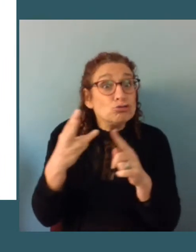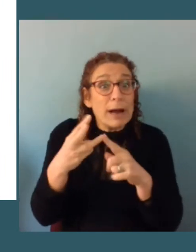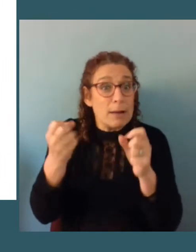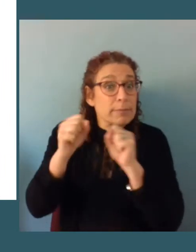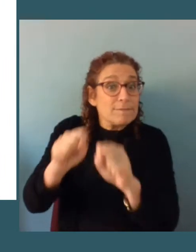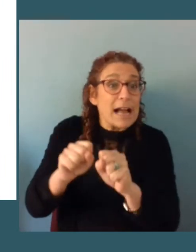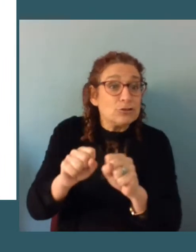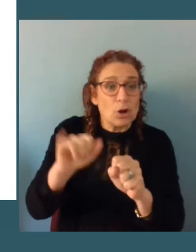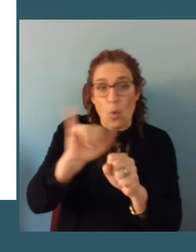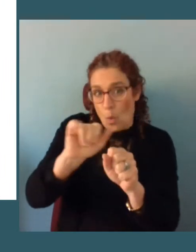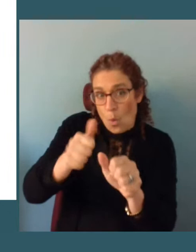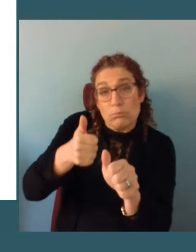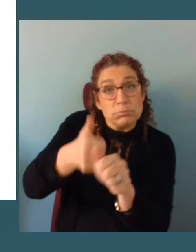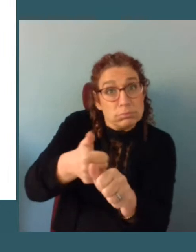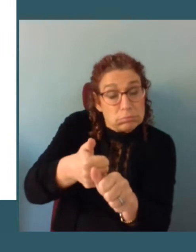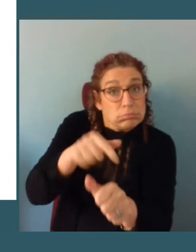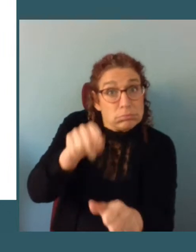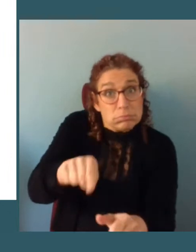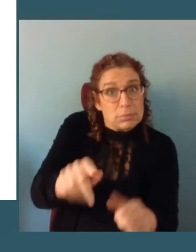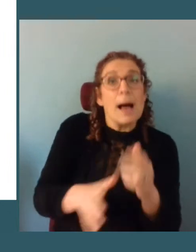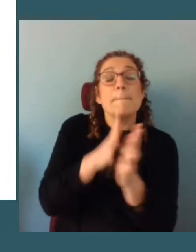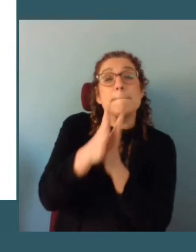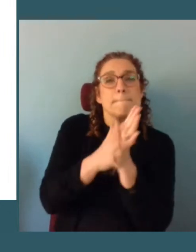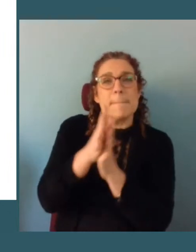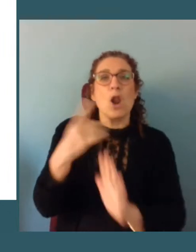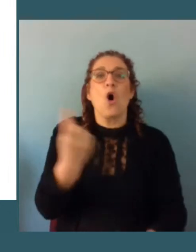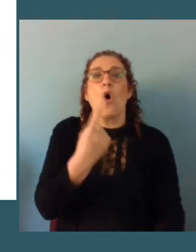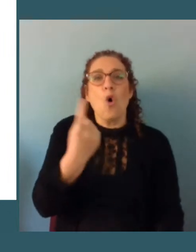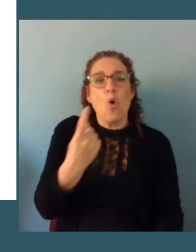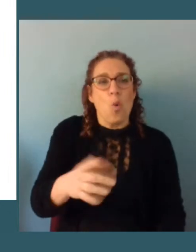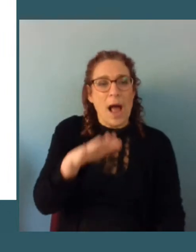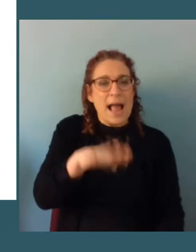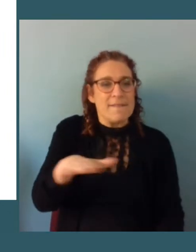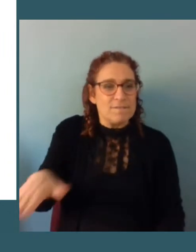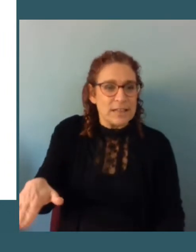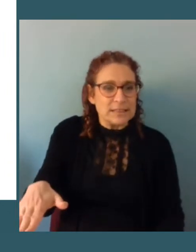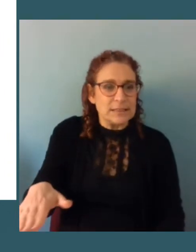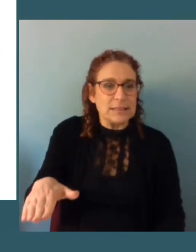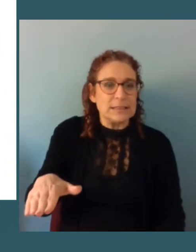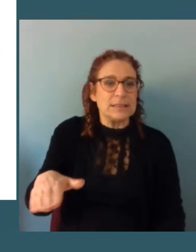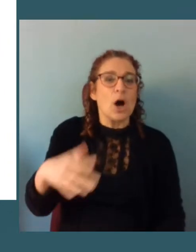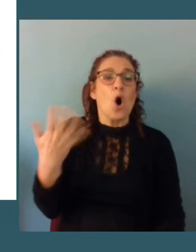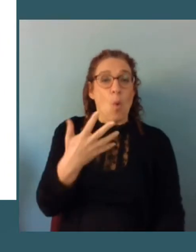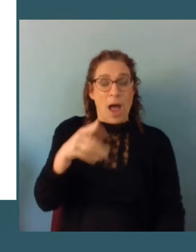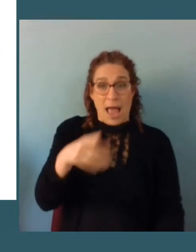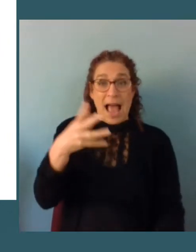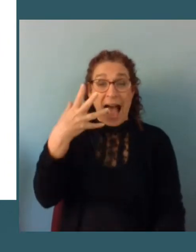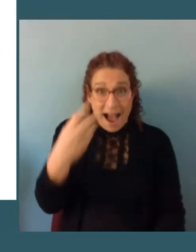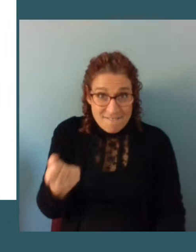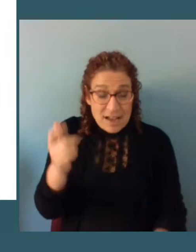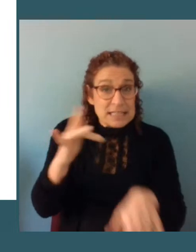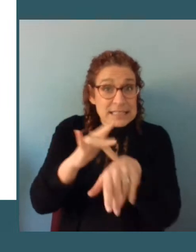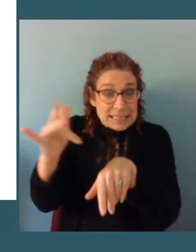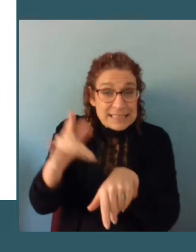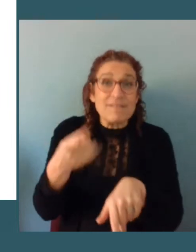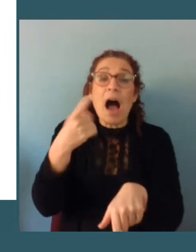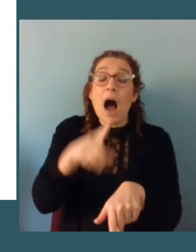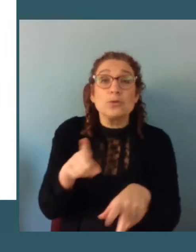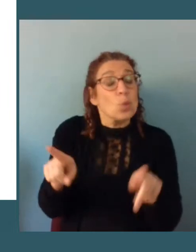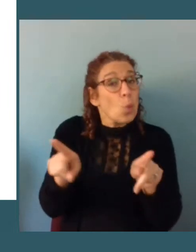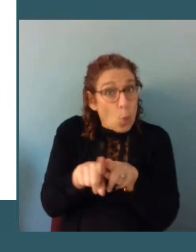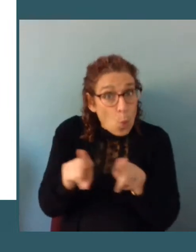intervention would be in infants where there is already sensitization and also an